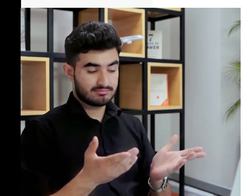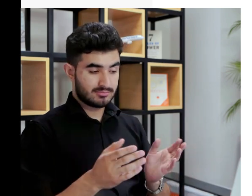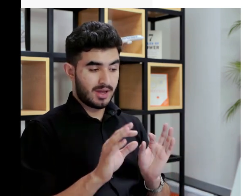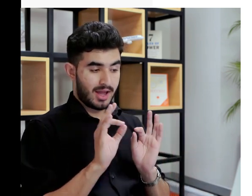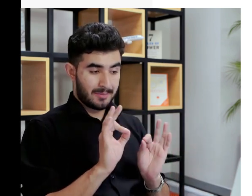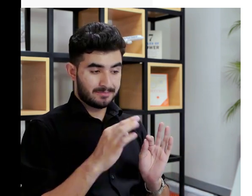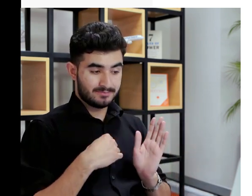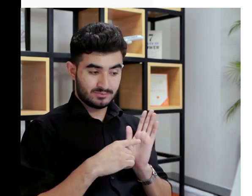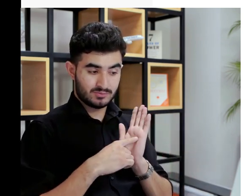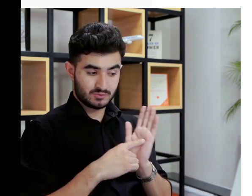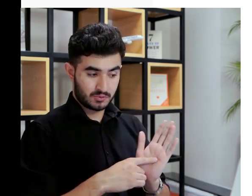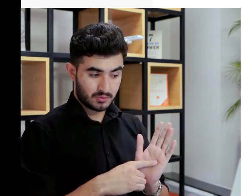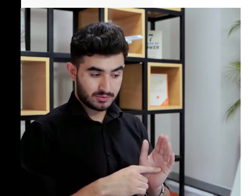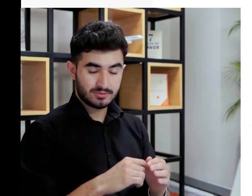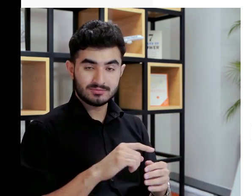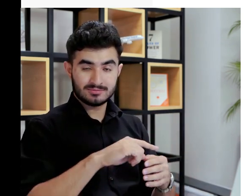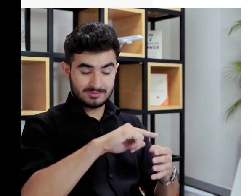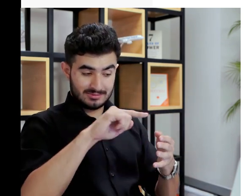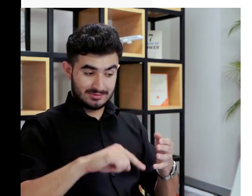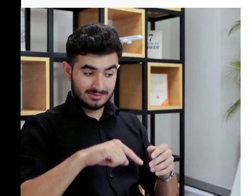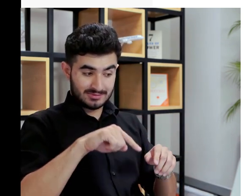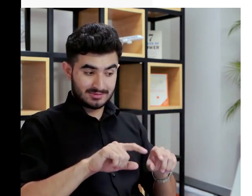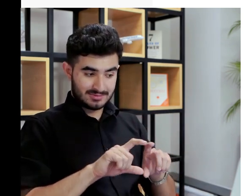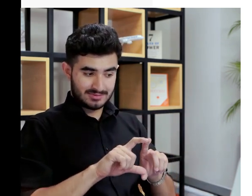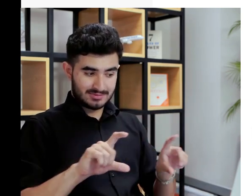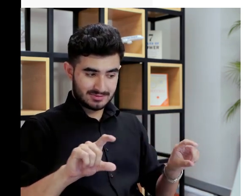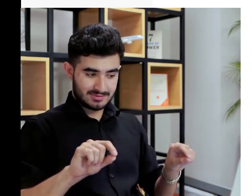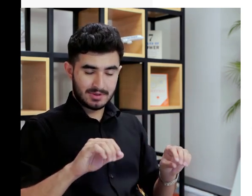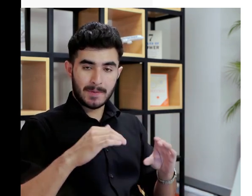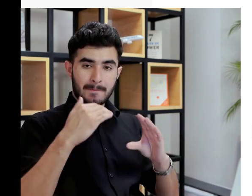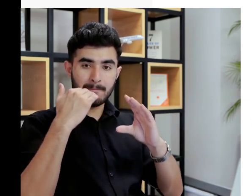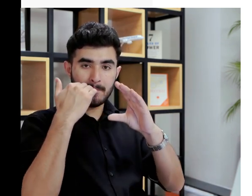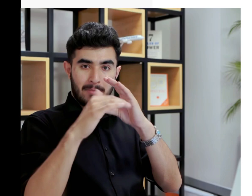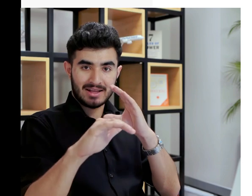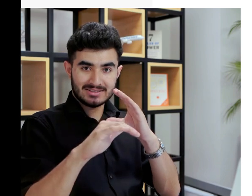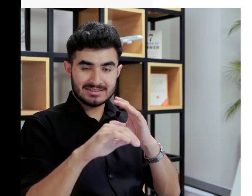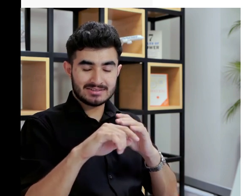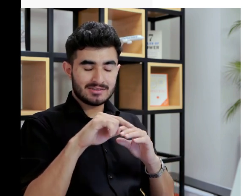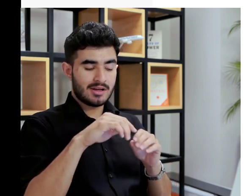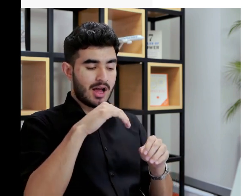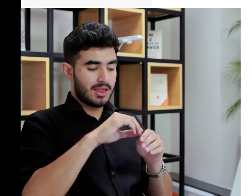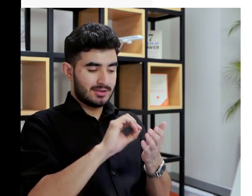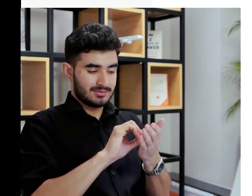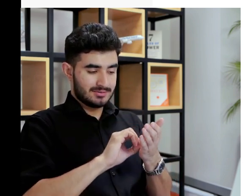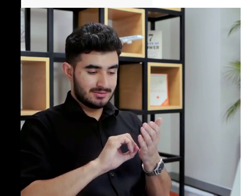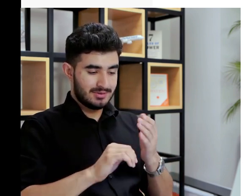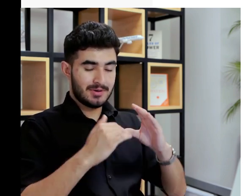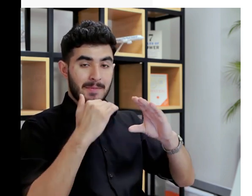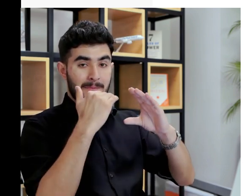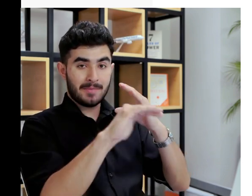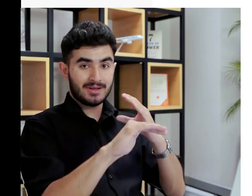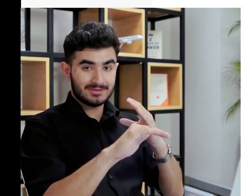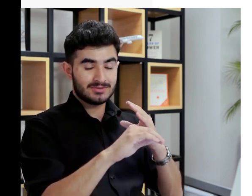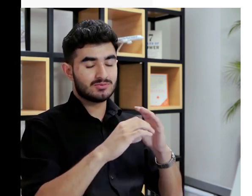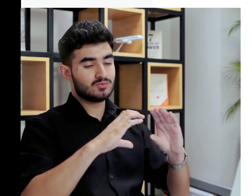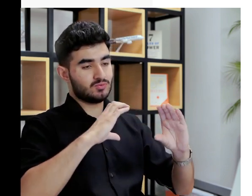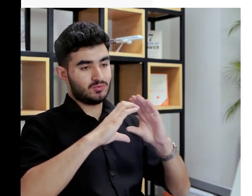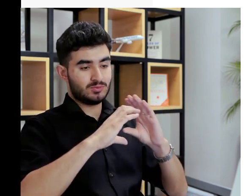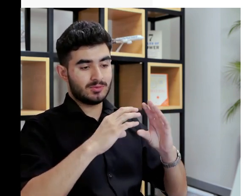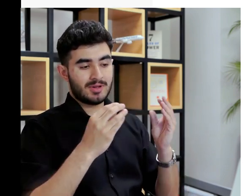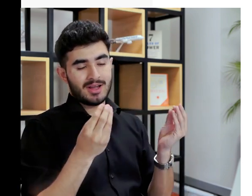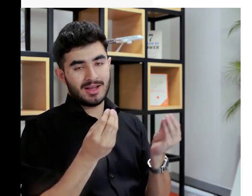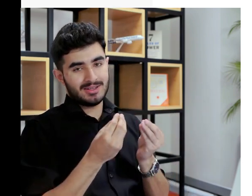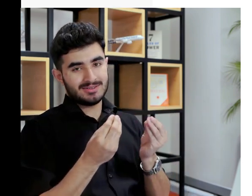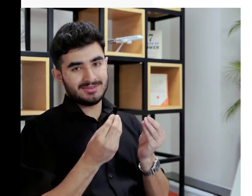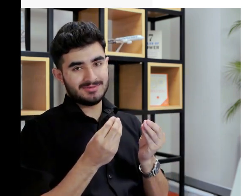There you go. This is the interface. You can see a text box at the bottom. That's where you give commands or write your prompt and chat